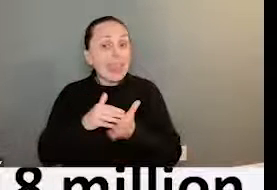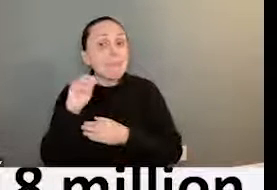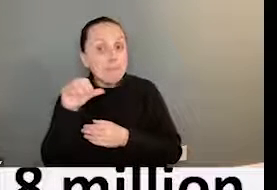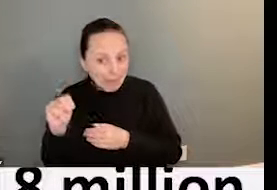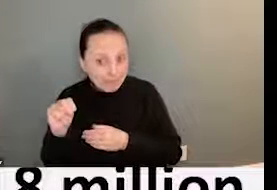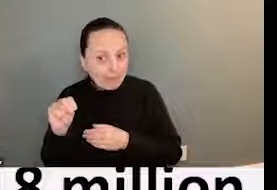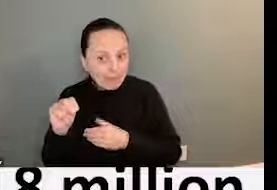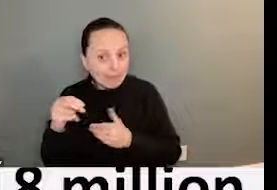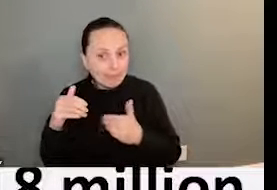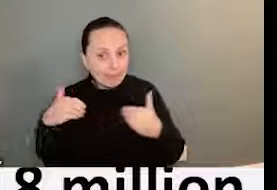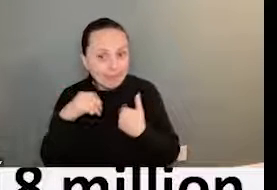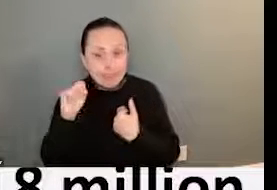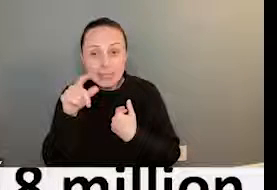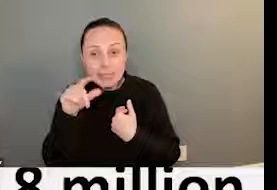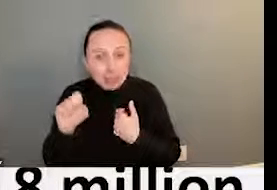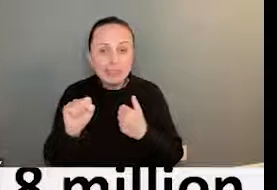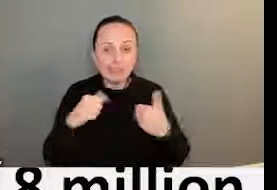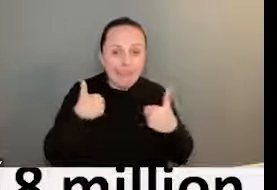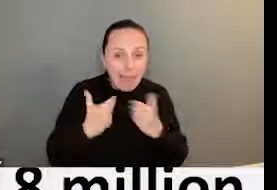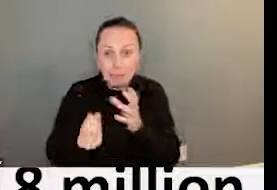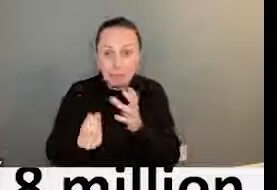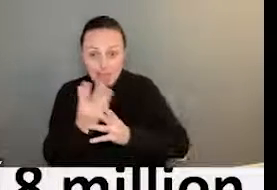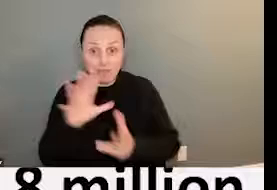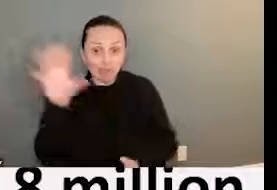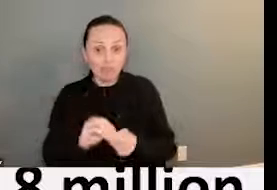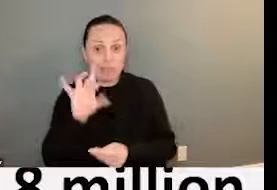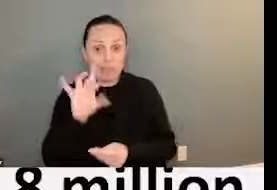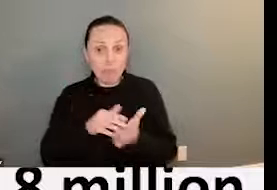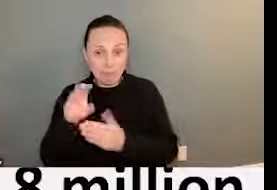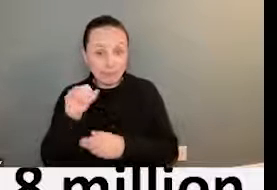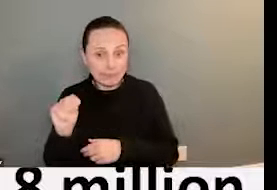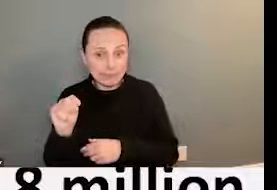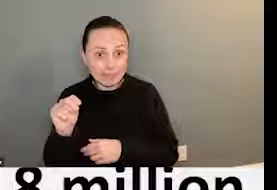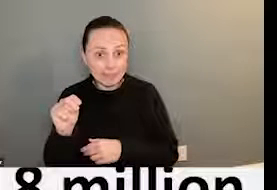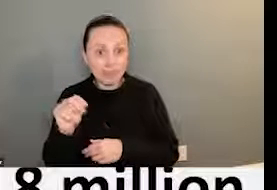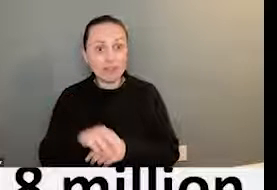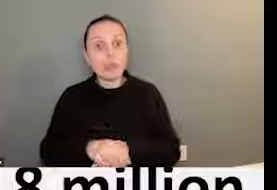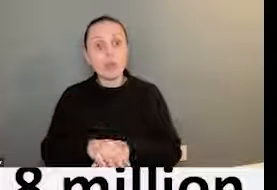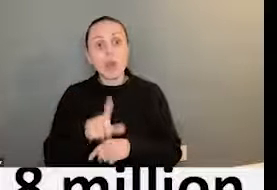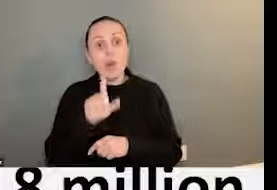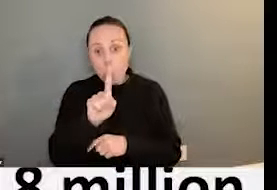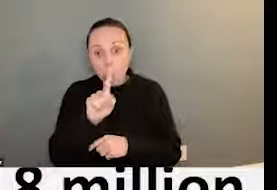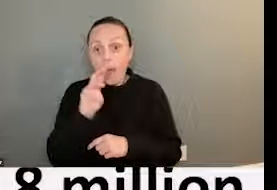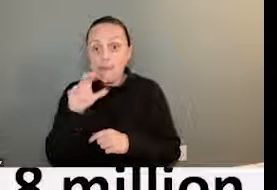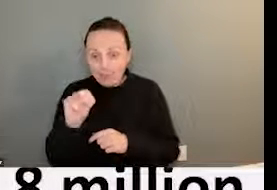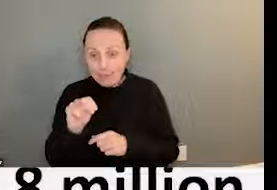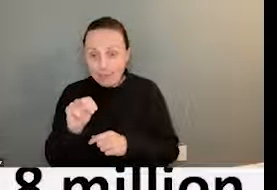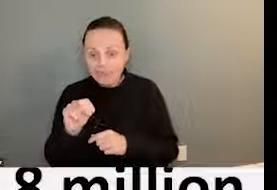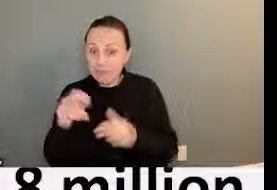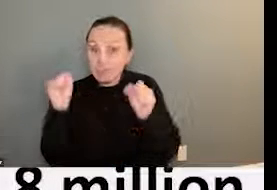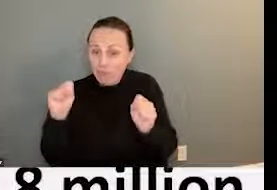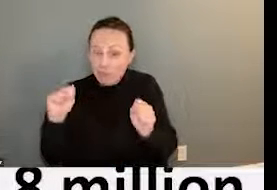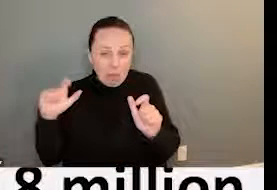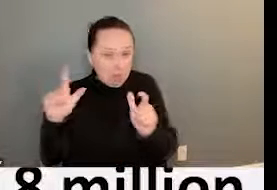species, animals and plants, that exist on this planet. Around 1 million of them are threatened